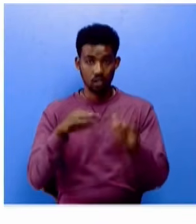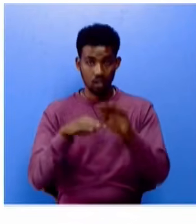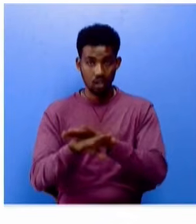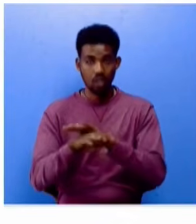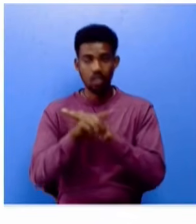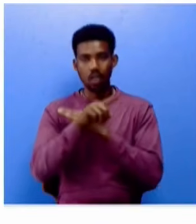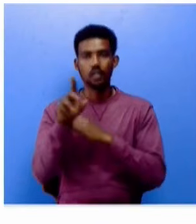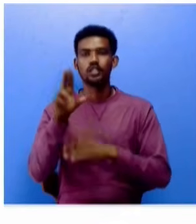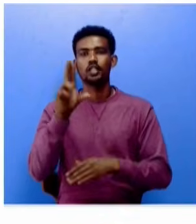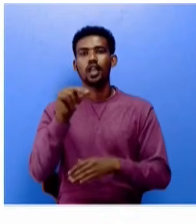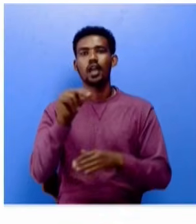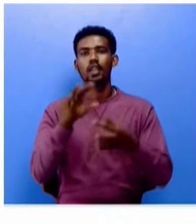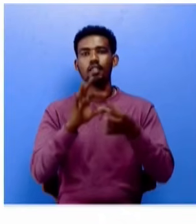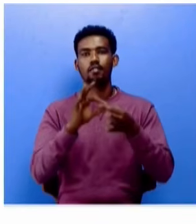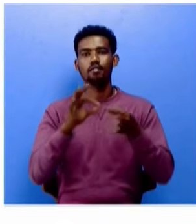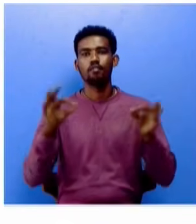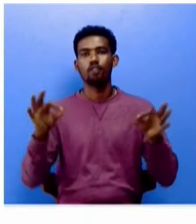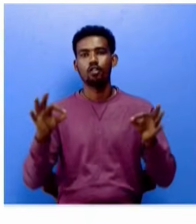plus subject